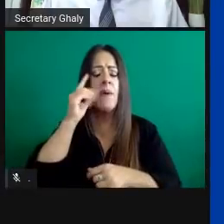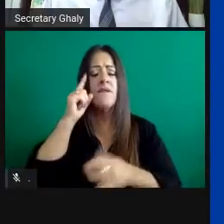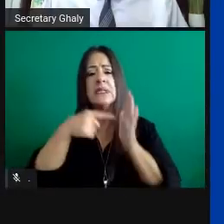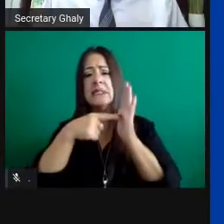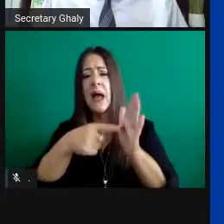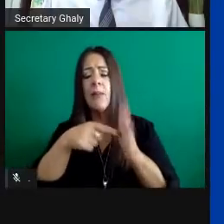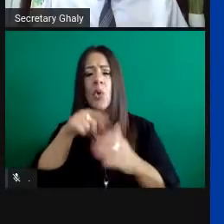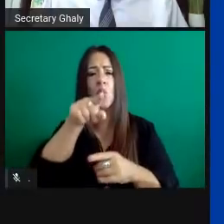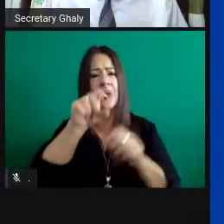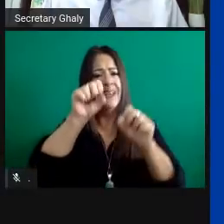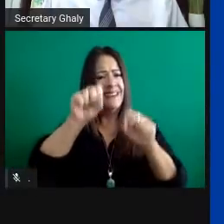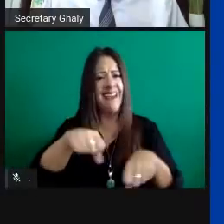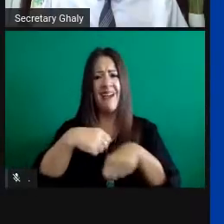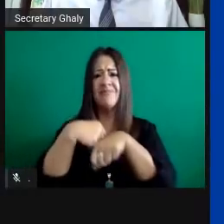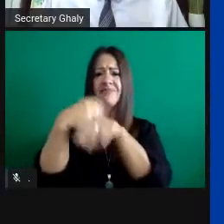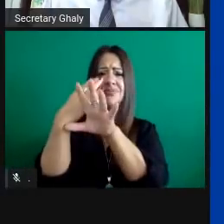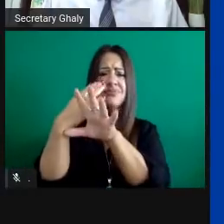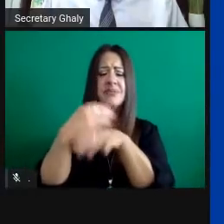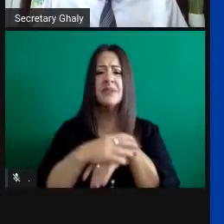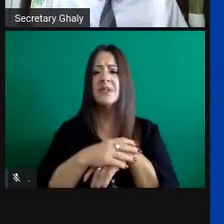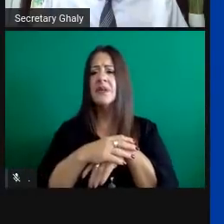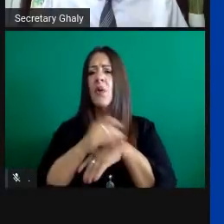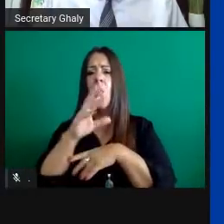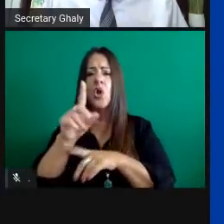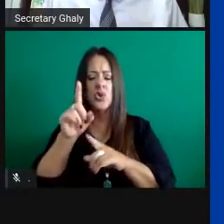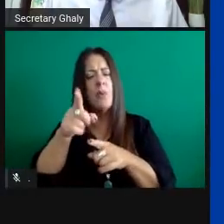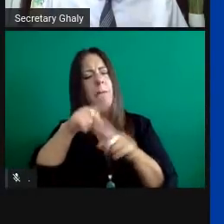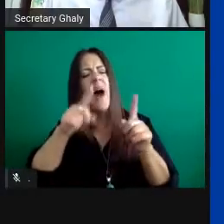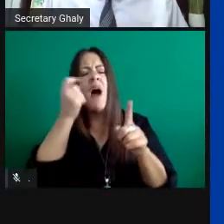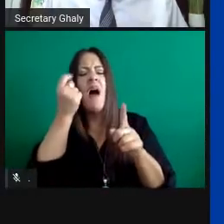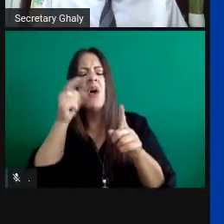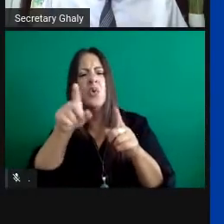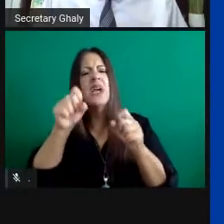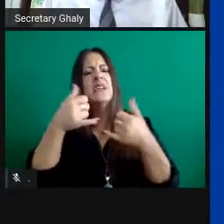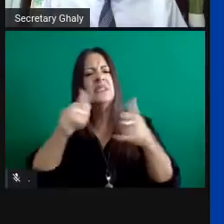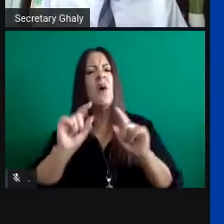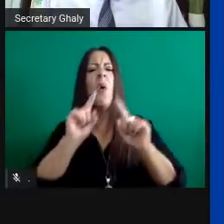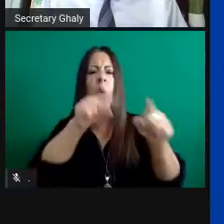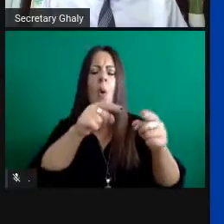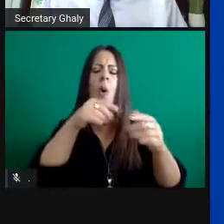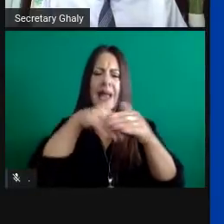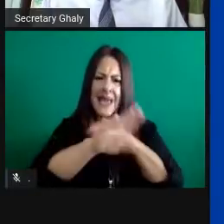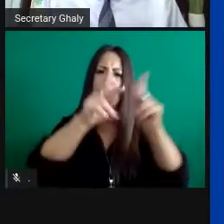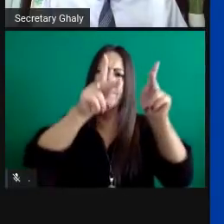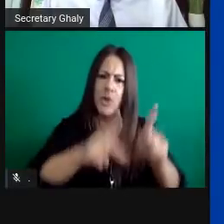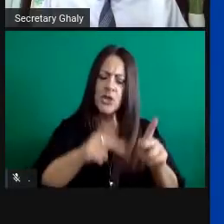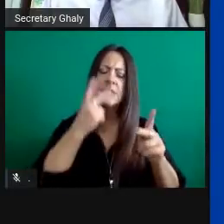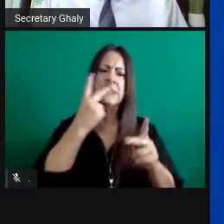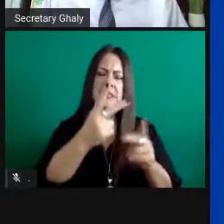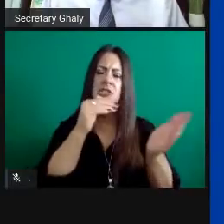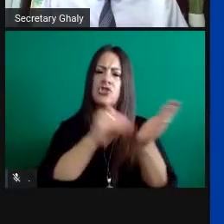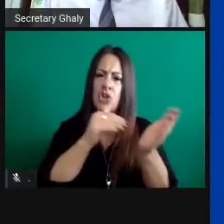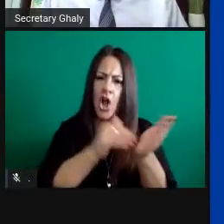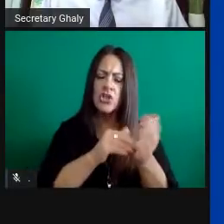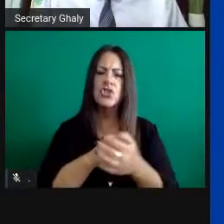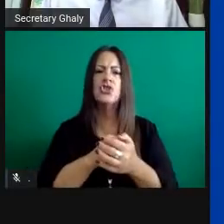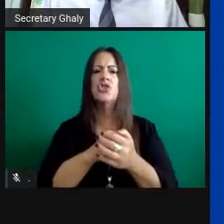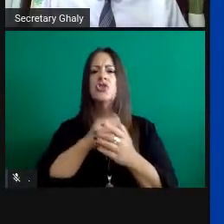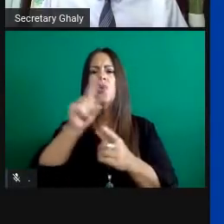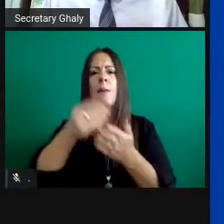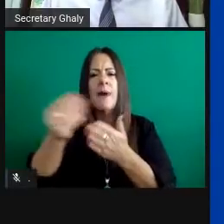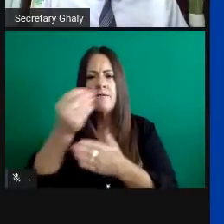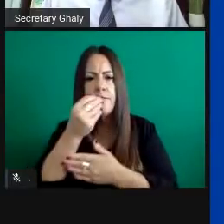continue visiting their physicians' offices and their providers, buy groceries, get gas, pick